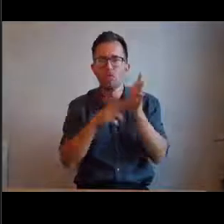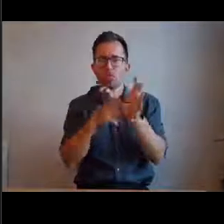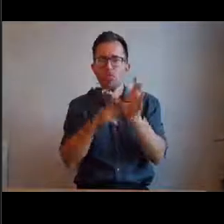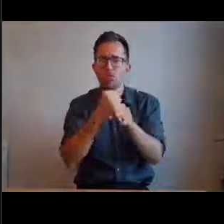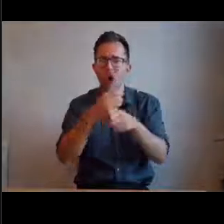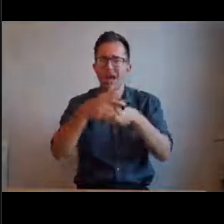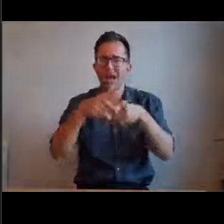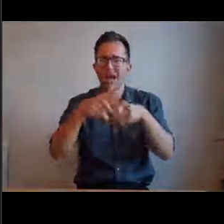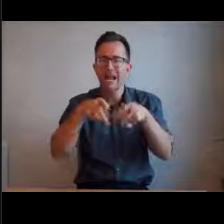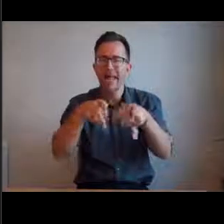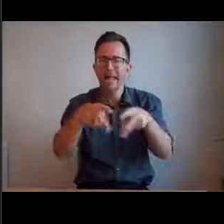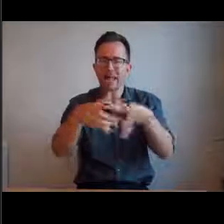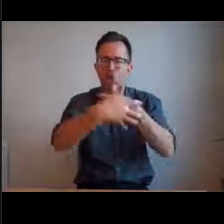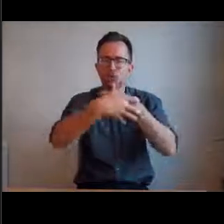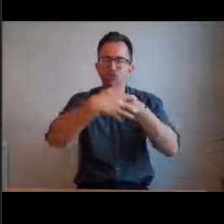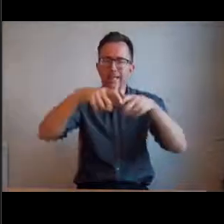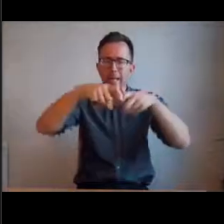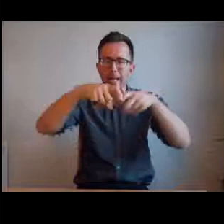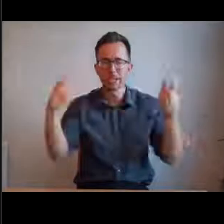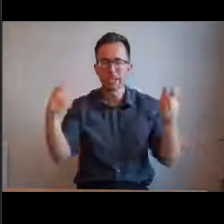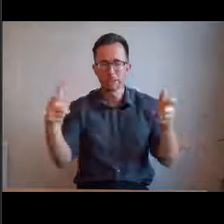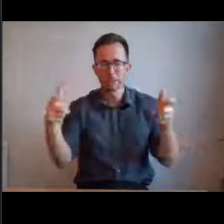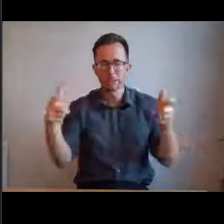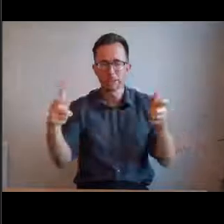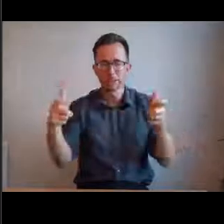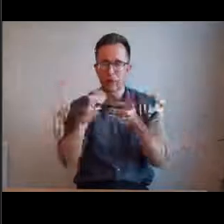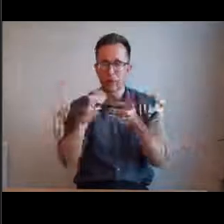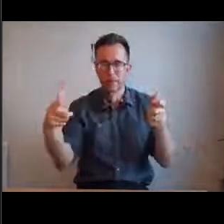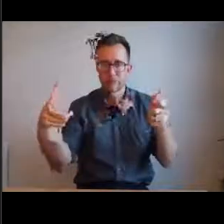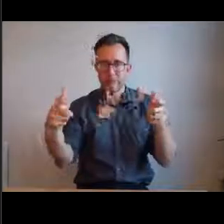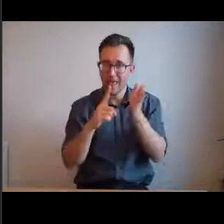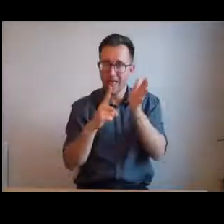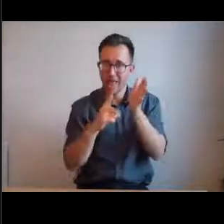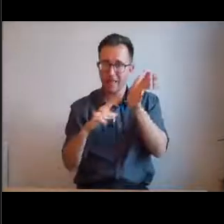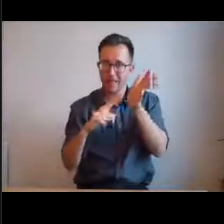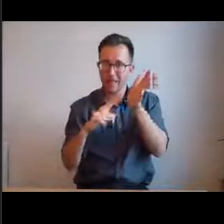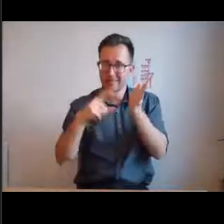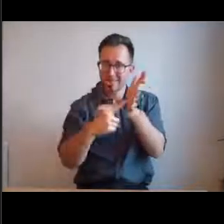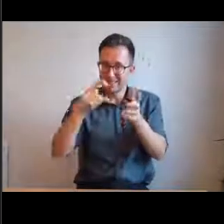Bridge area. This is over Lower Thames Crossing.